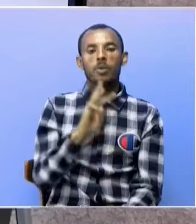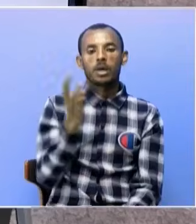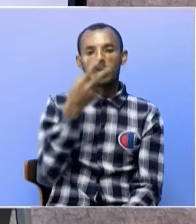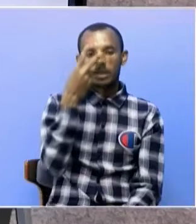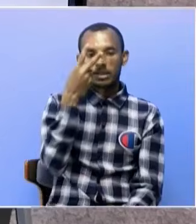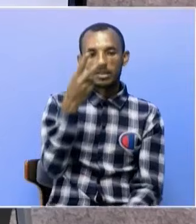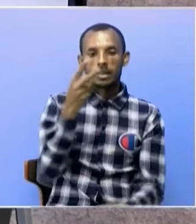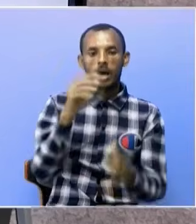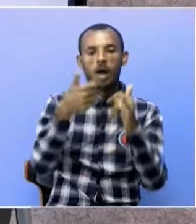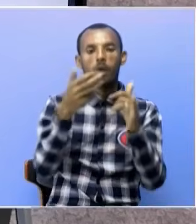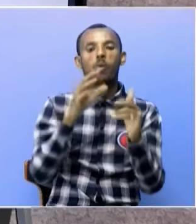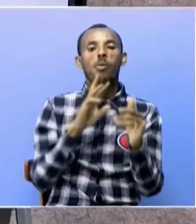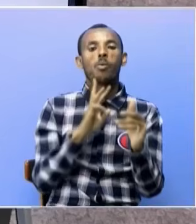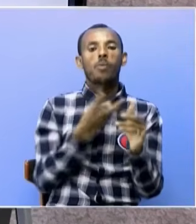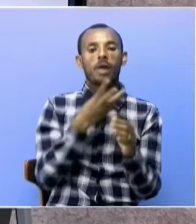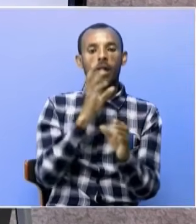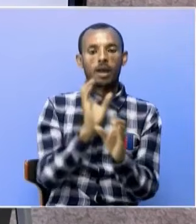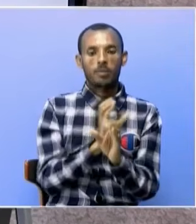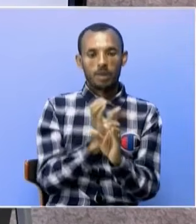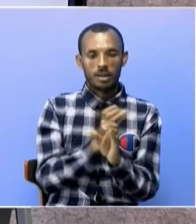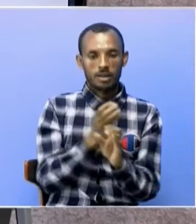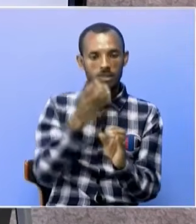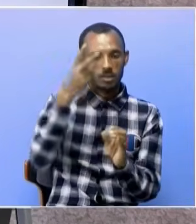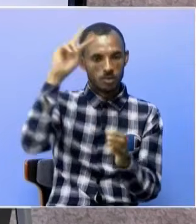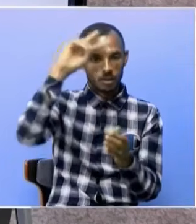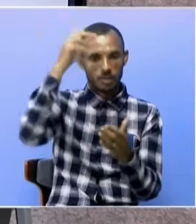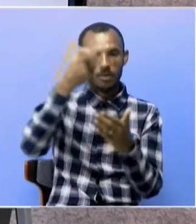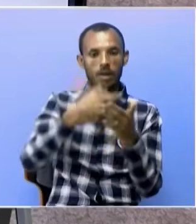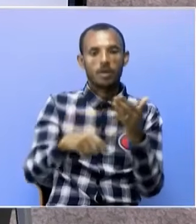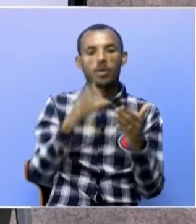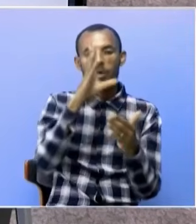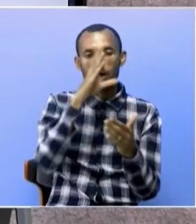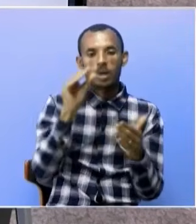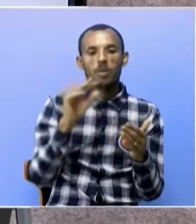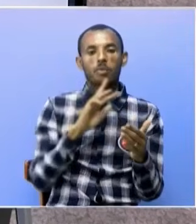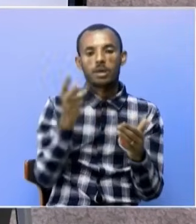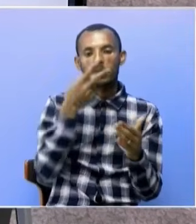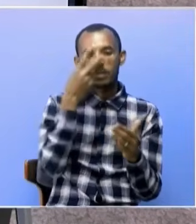how we calculate the squared values, and we have seen